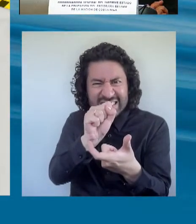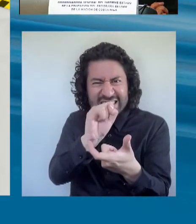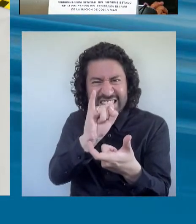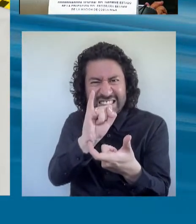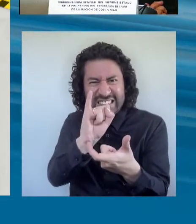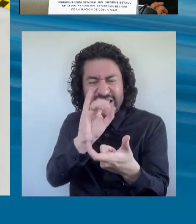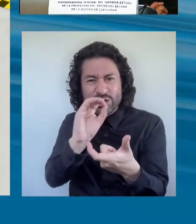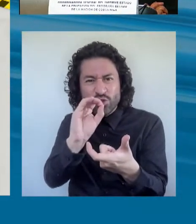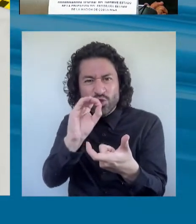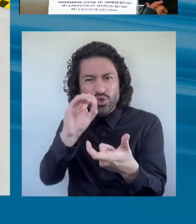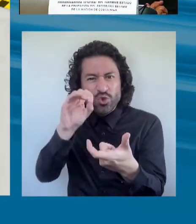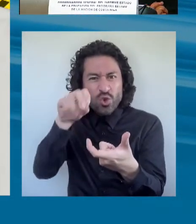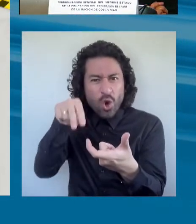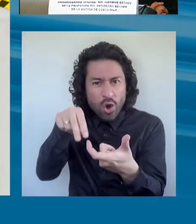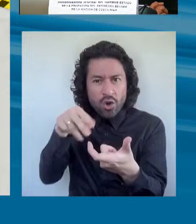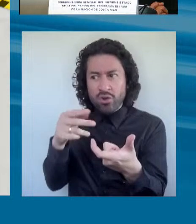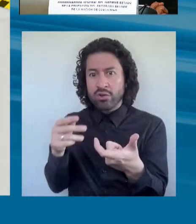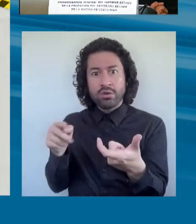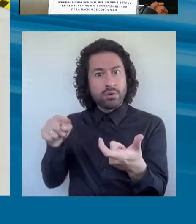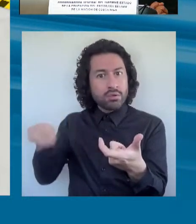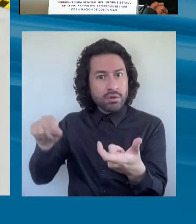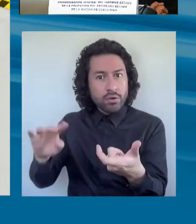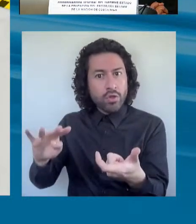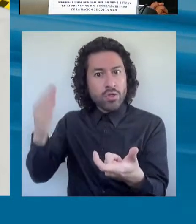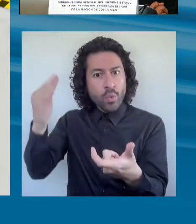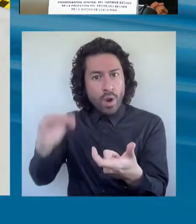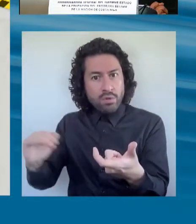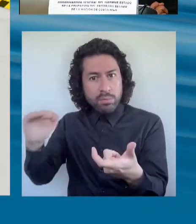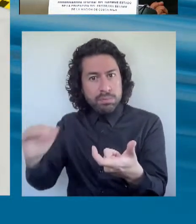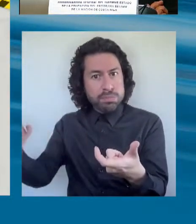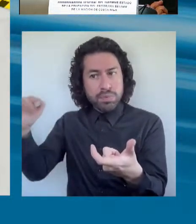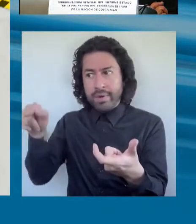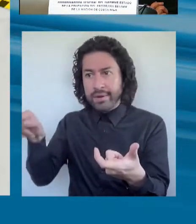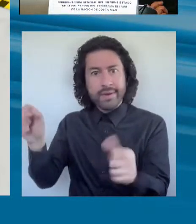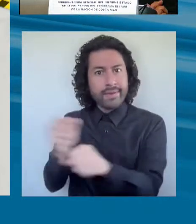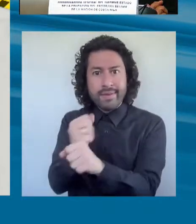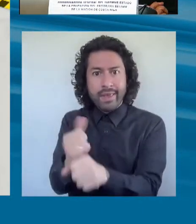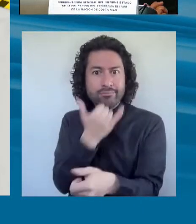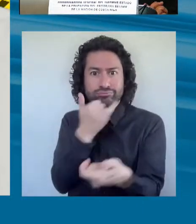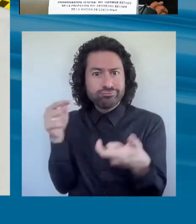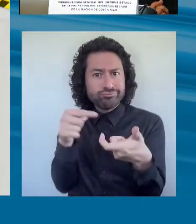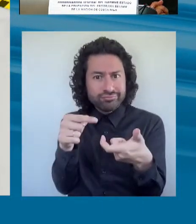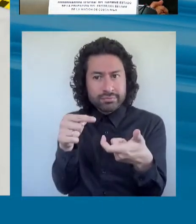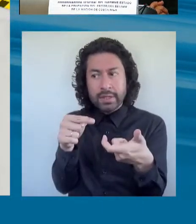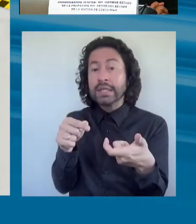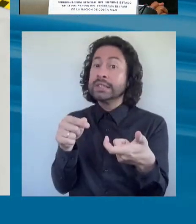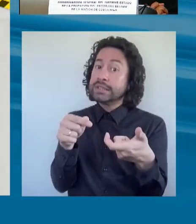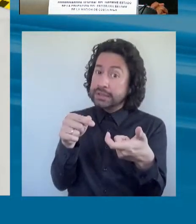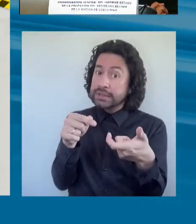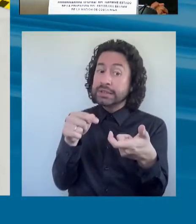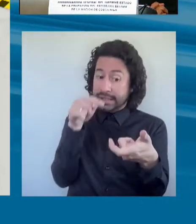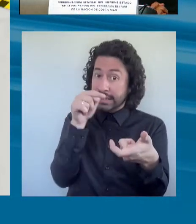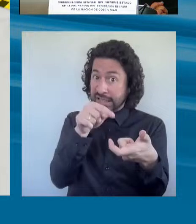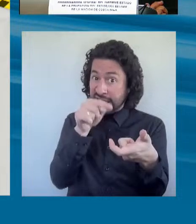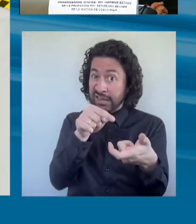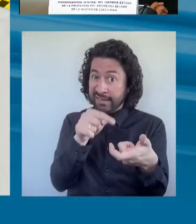impact. There are some mistakes that no student should be making in the 4th